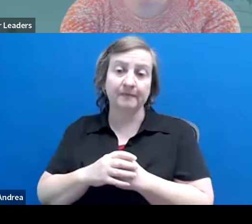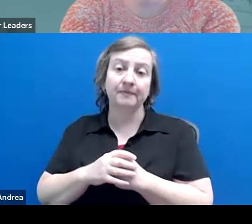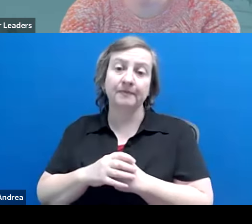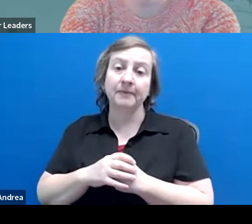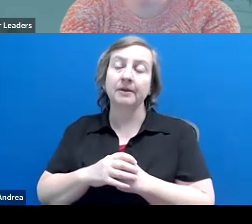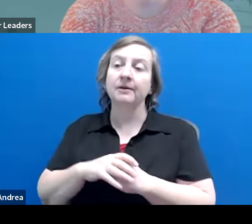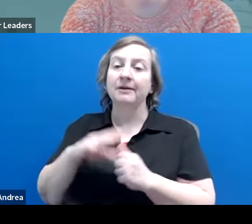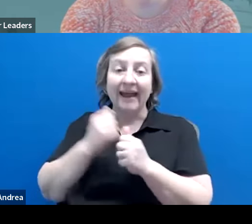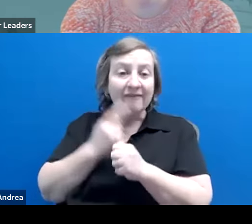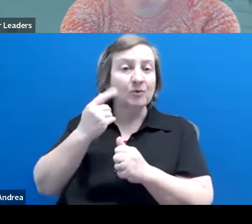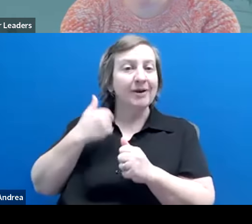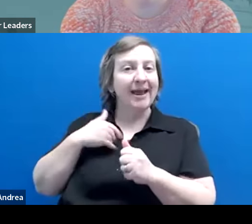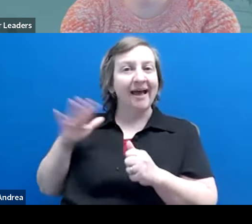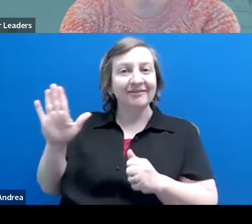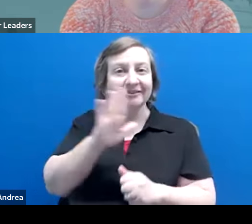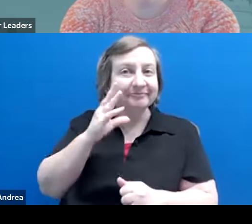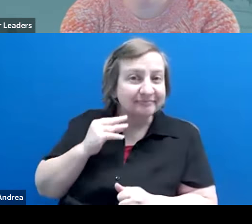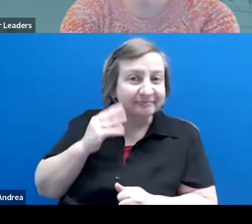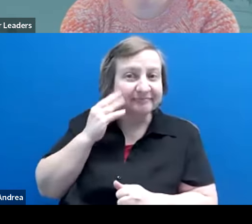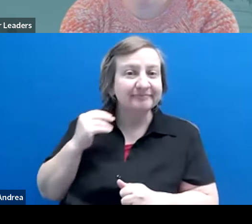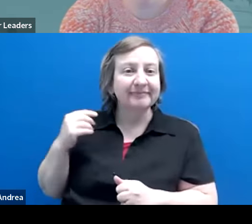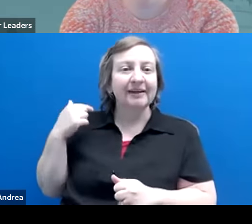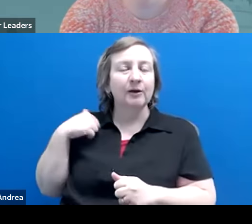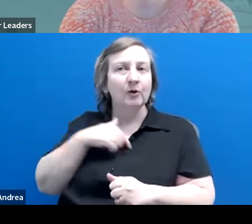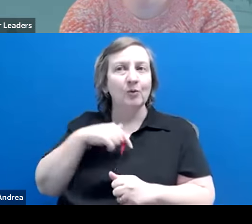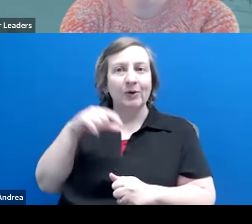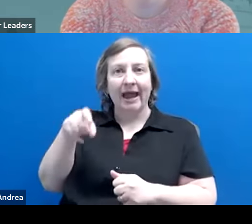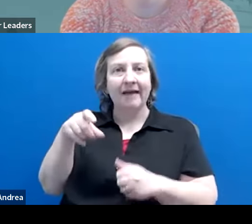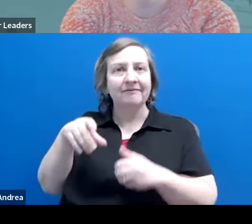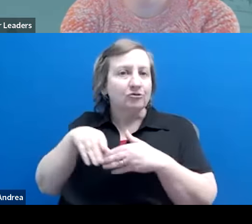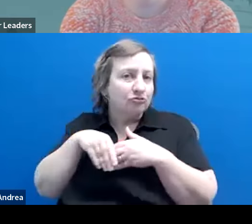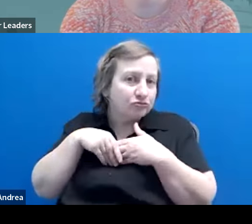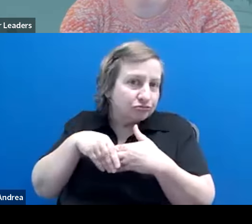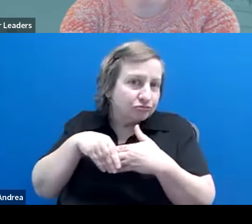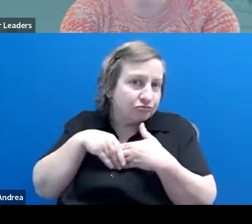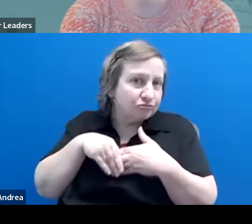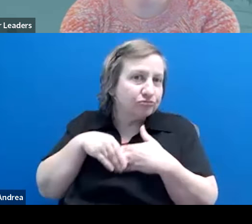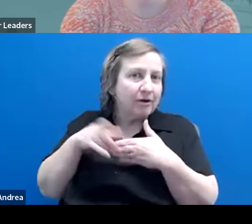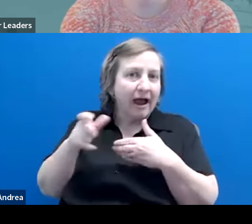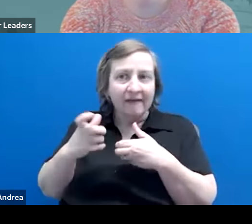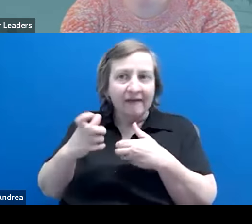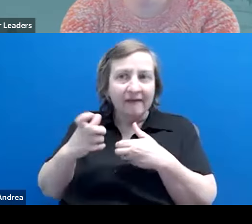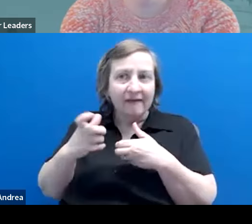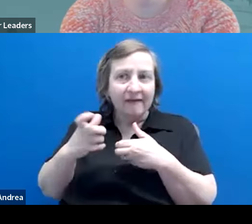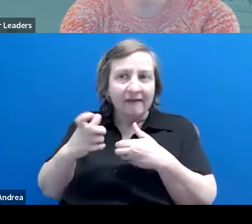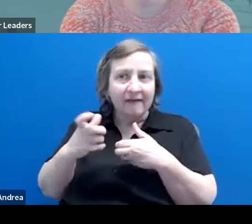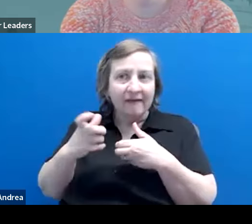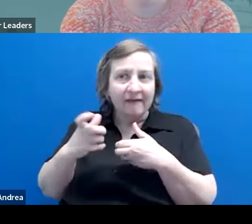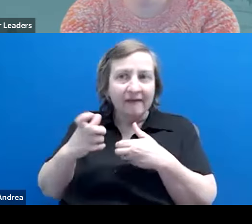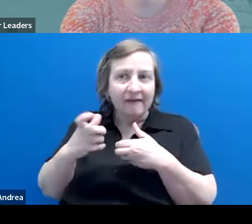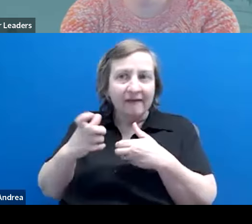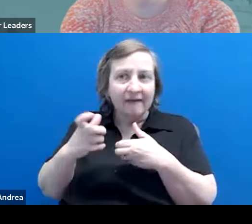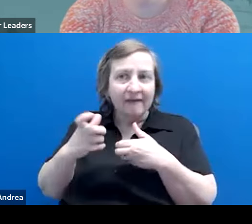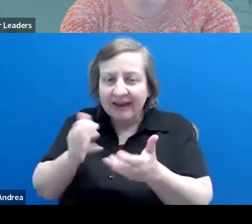you know, everybody's got this experience, and that we kind of have to be flexible and inclusive, and how are we going to do that? And so I think this gives us